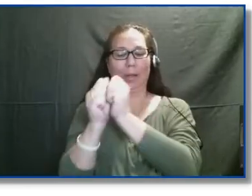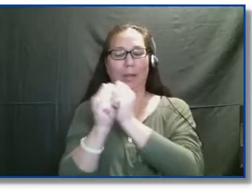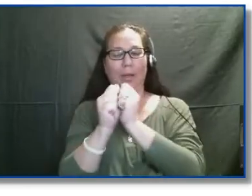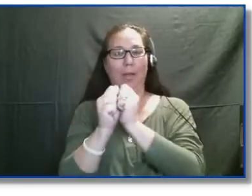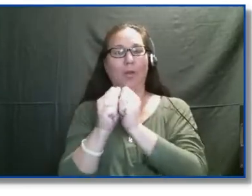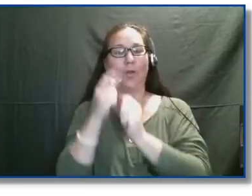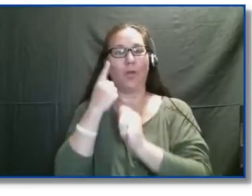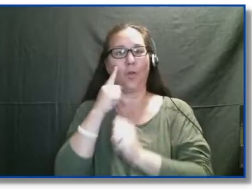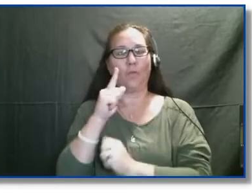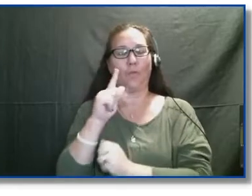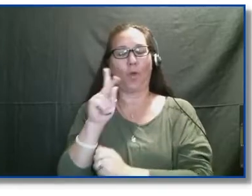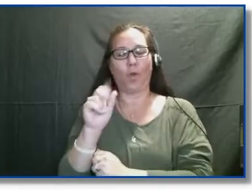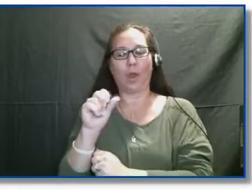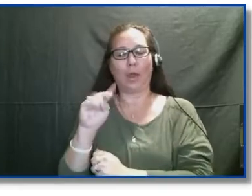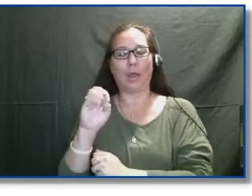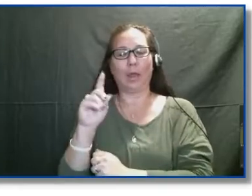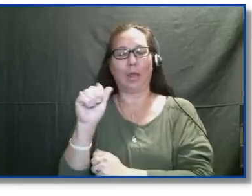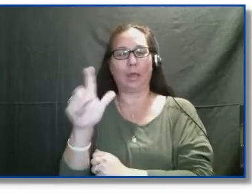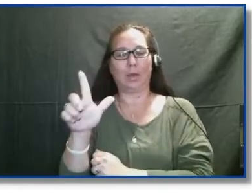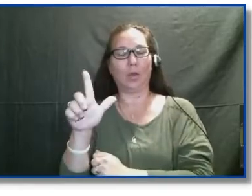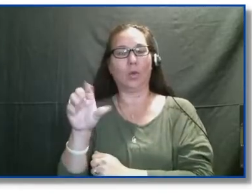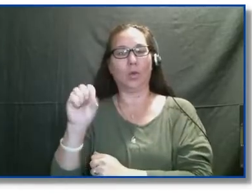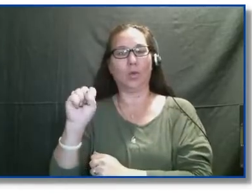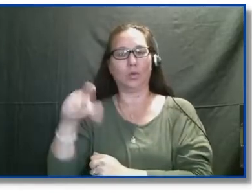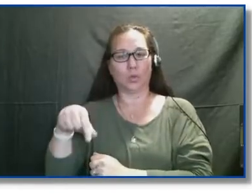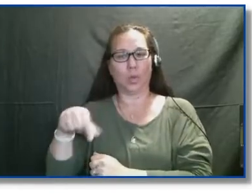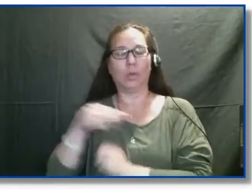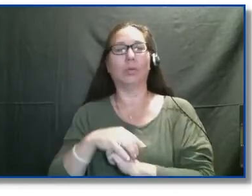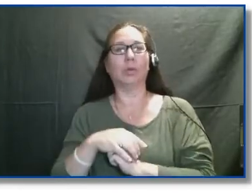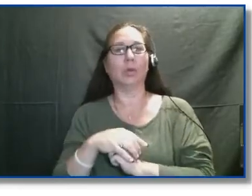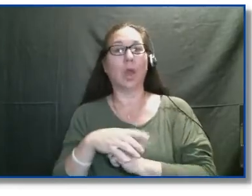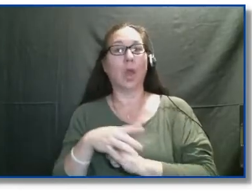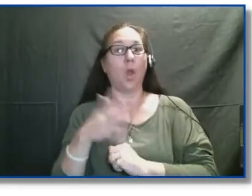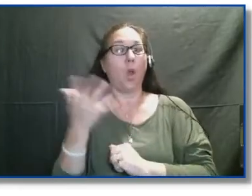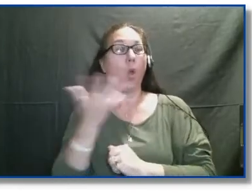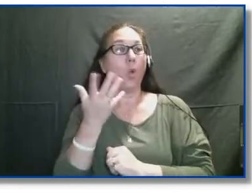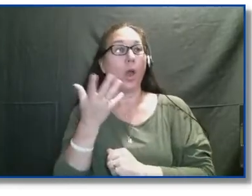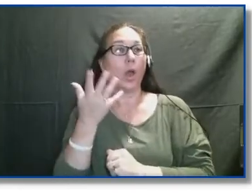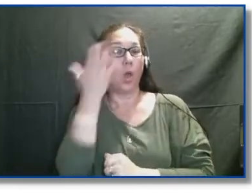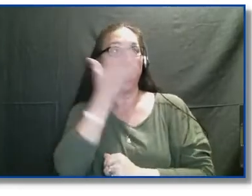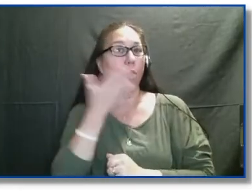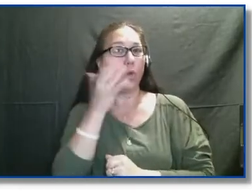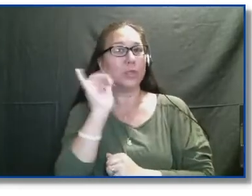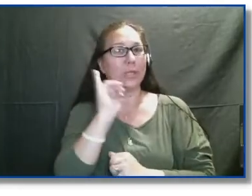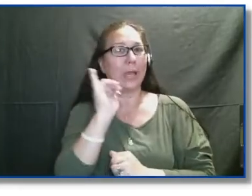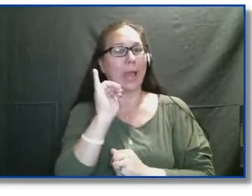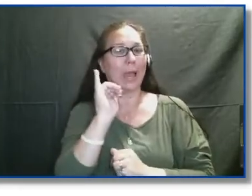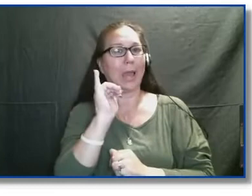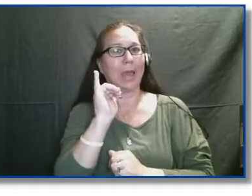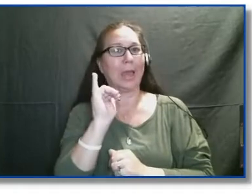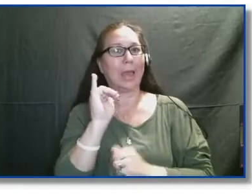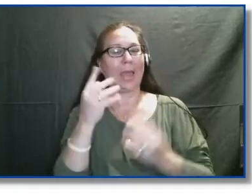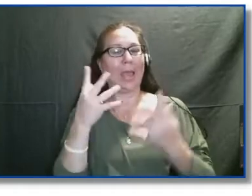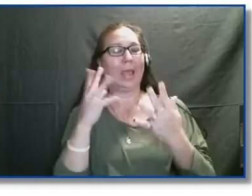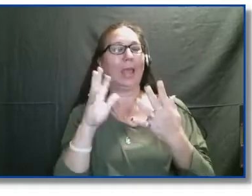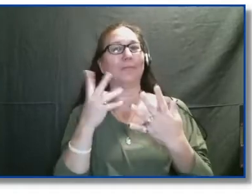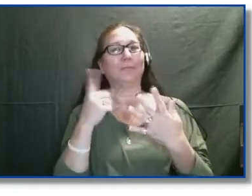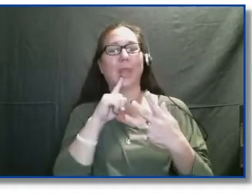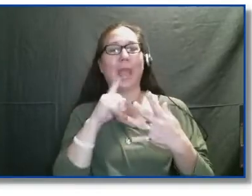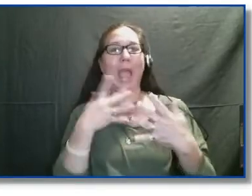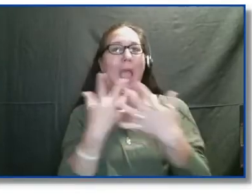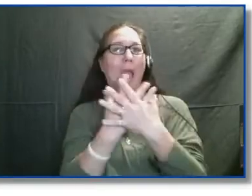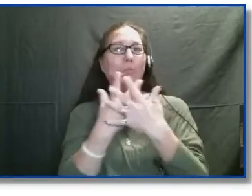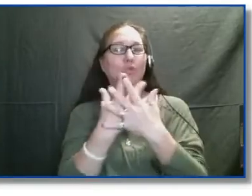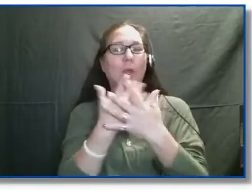What looks to be abstract art is in fact portraits. And portraits of those folks at MIT